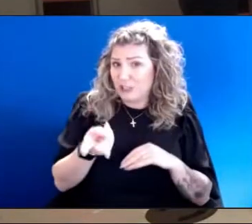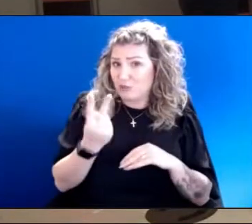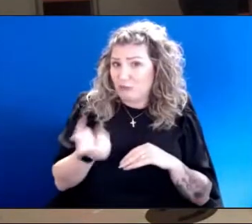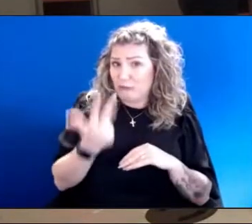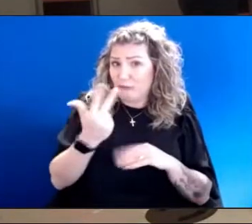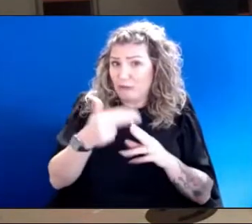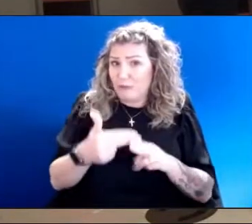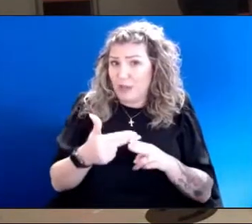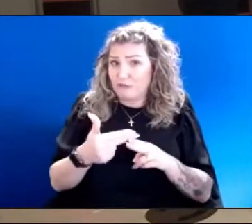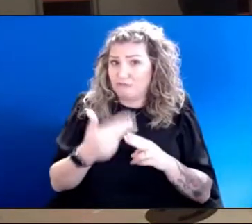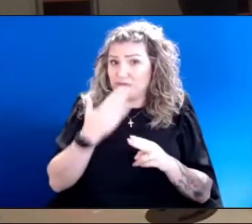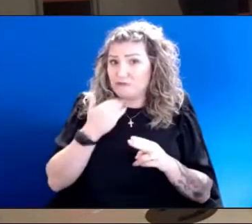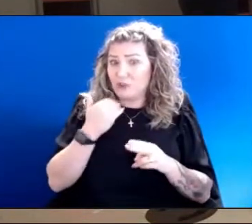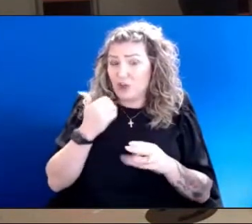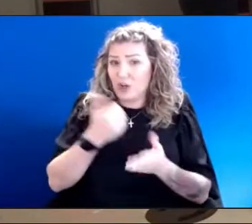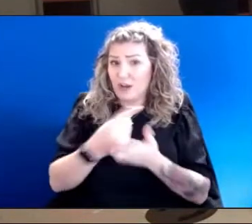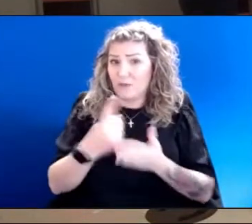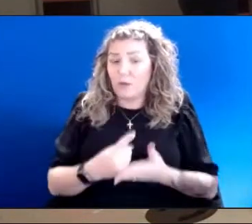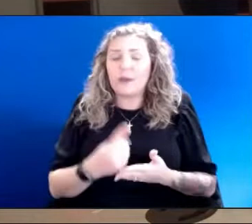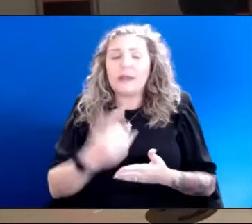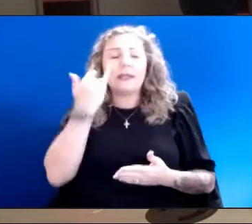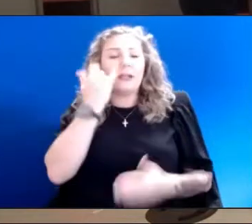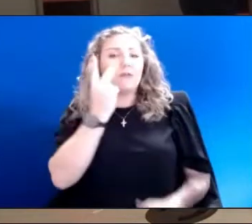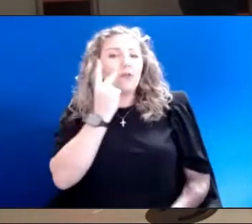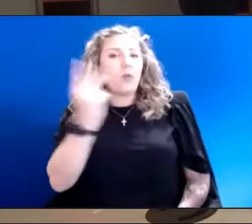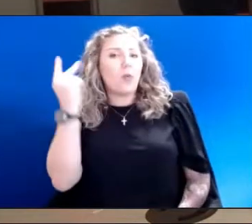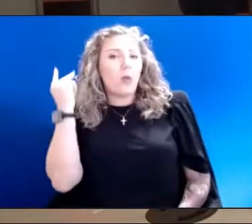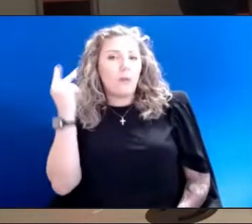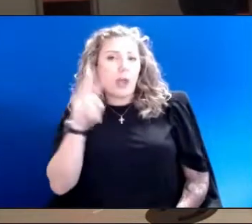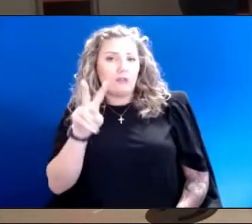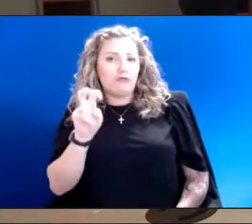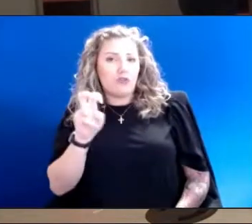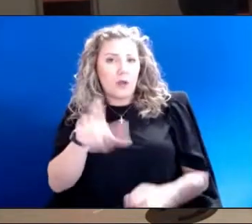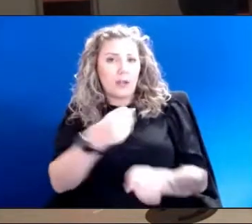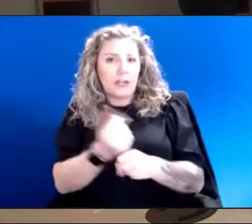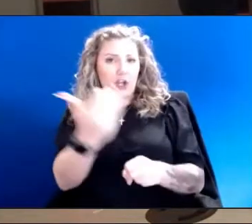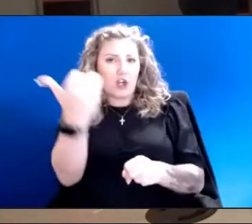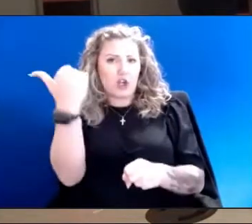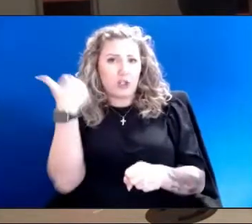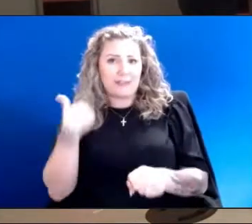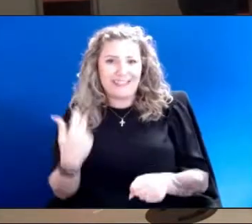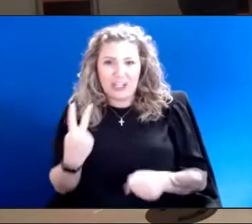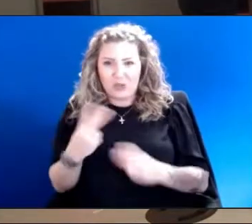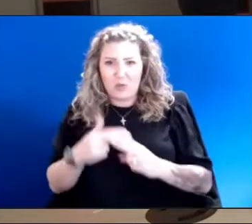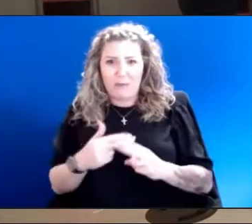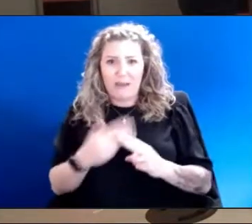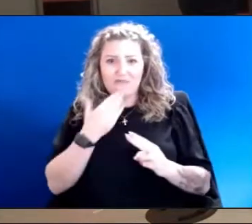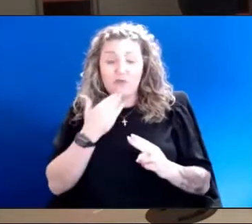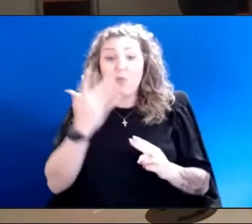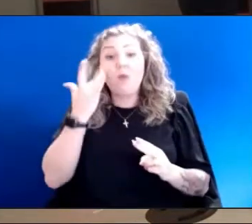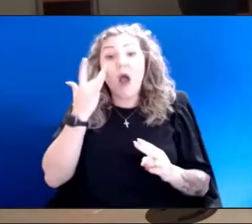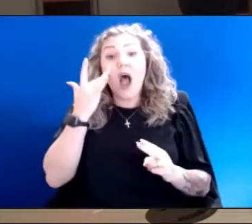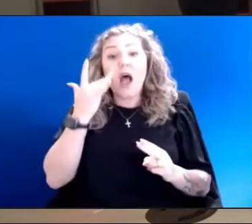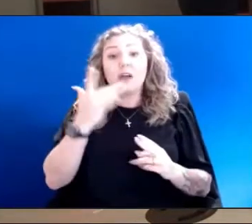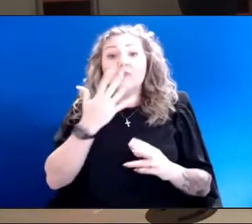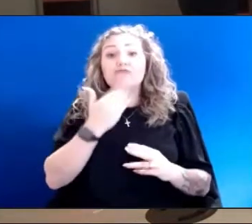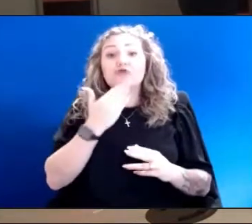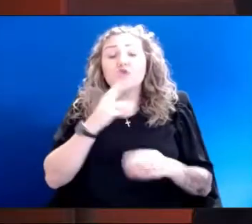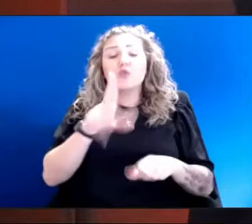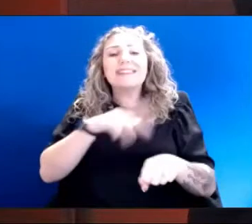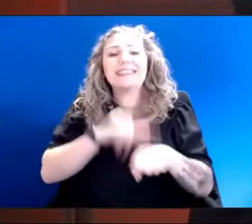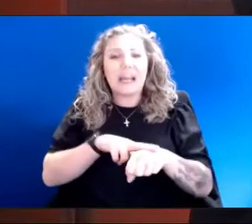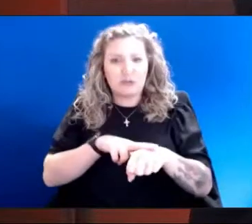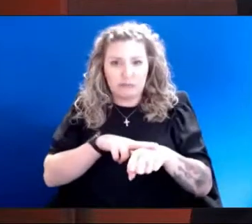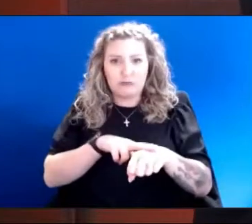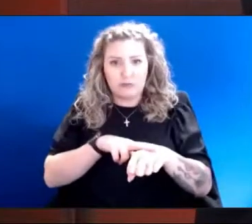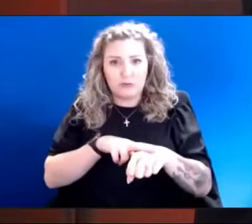Dr. Noelenik. Well, I think if we look back at 200 years ago when we were eating the 2 pounds, it's because the sugar was coming in natural sources. It was